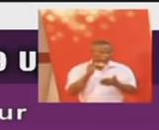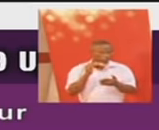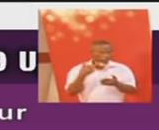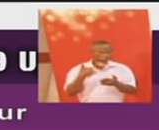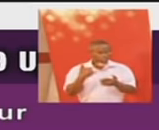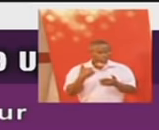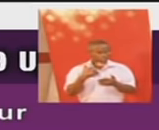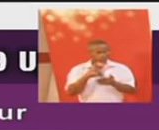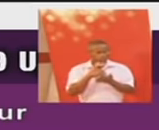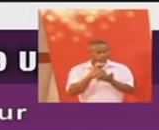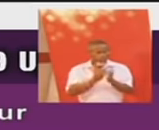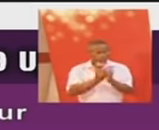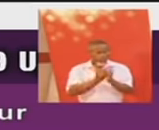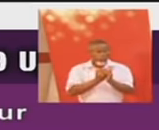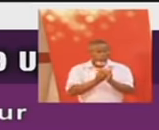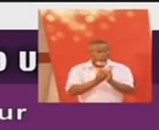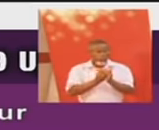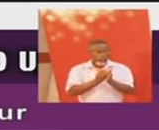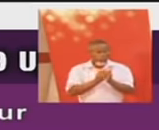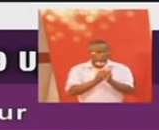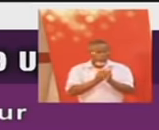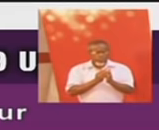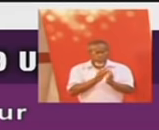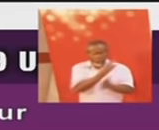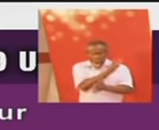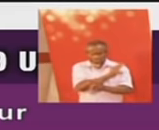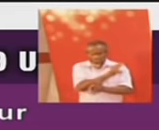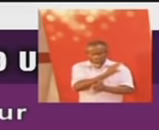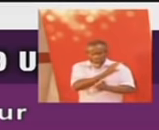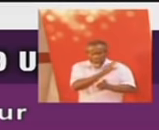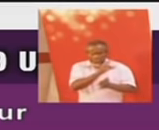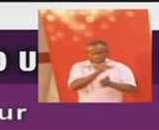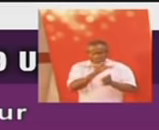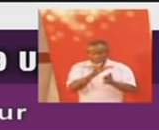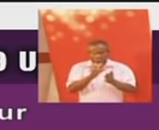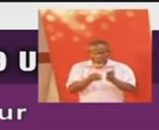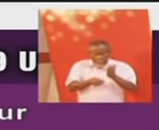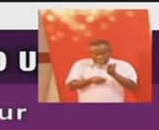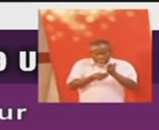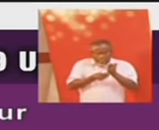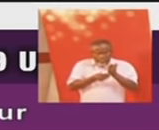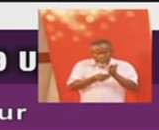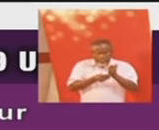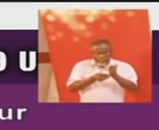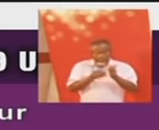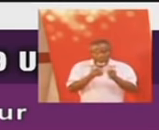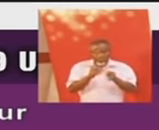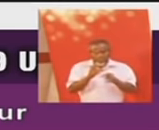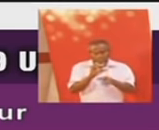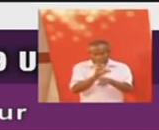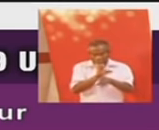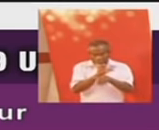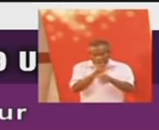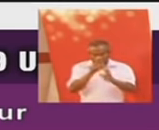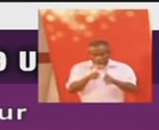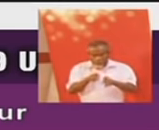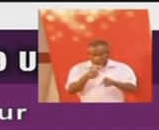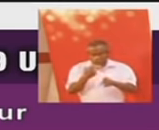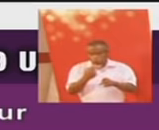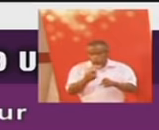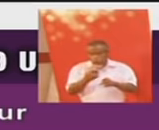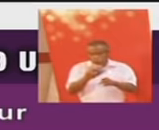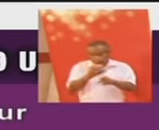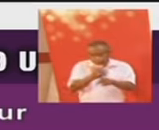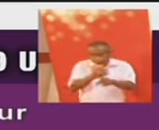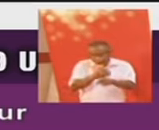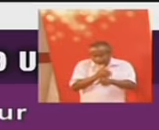rehabilitatory clinics, that you are seeking to start for persons who are recovering from COVID-19. If you could just give